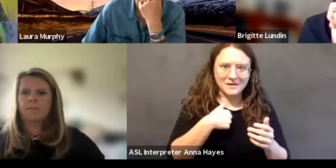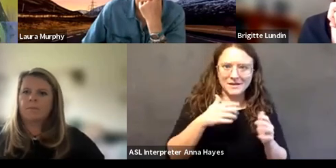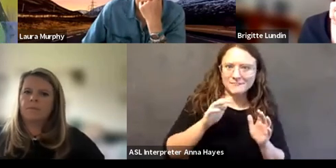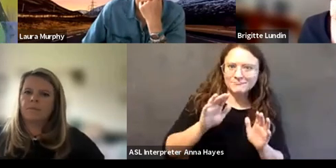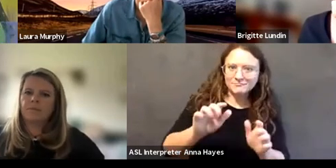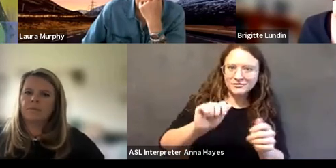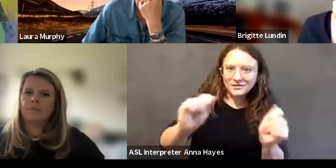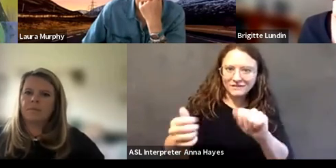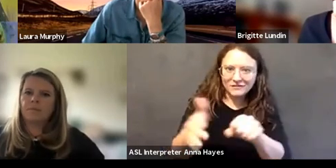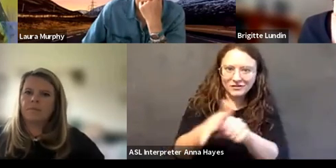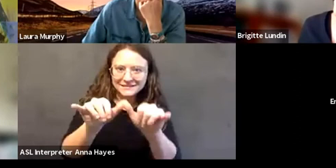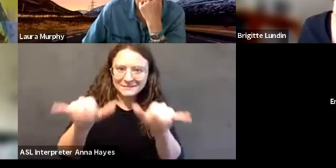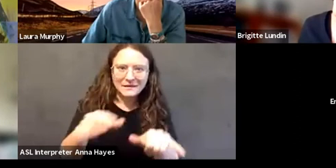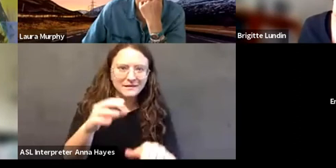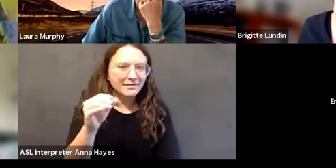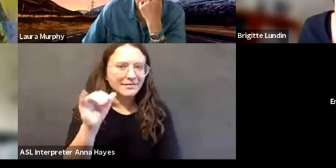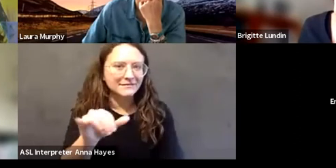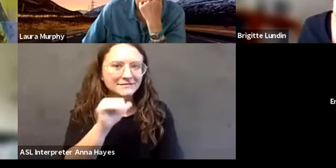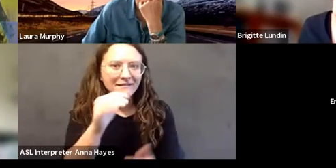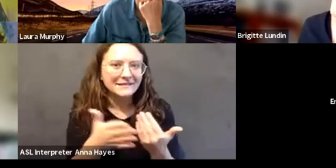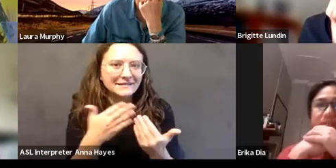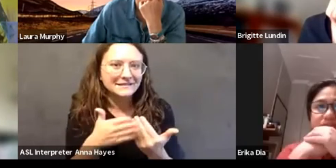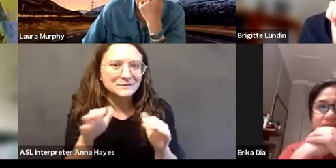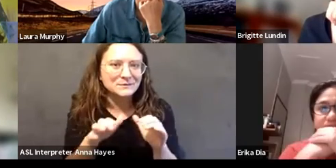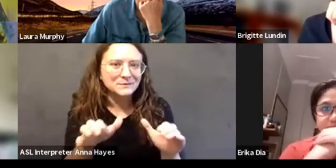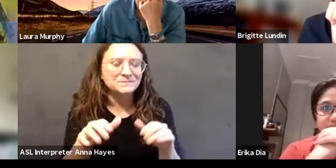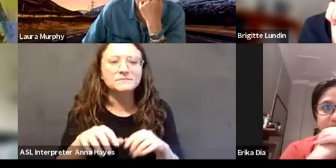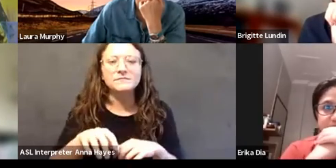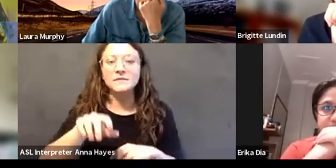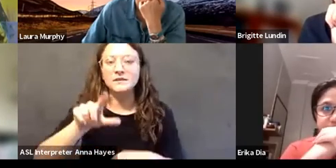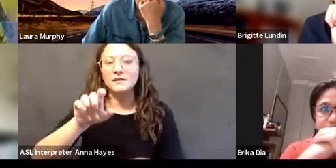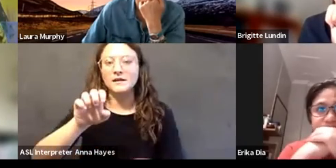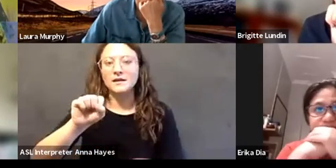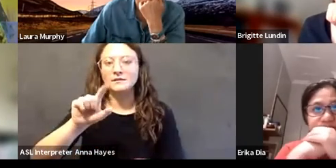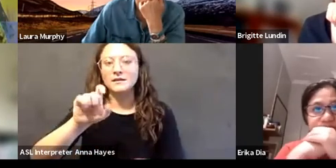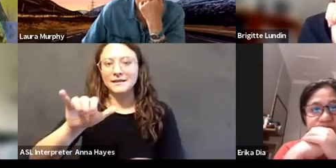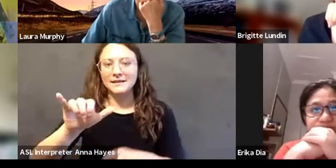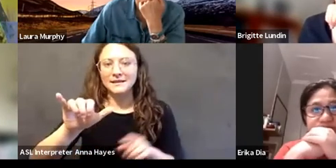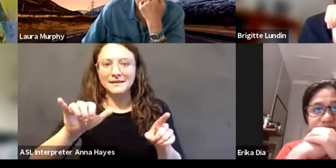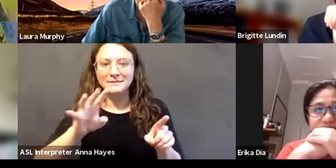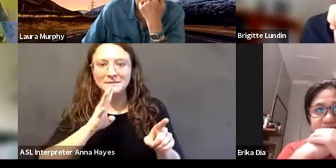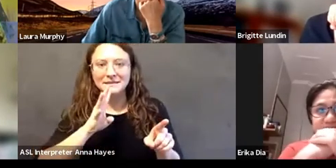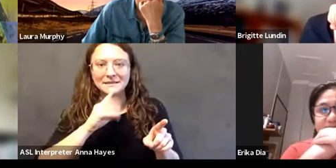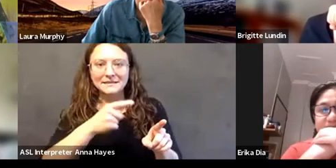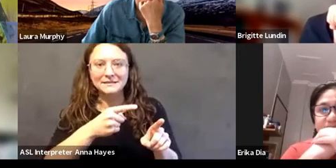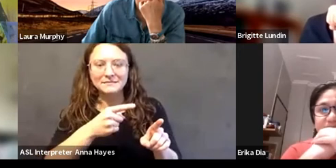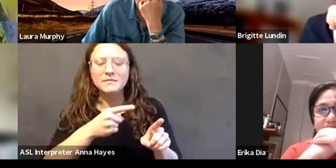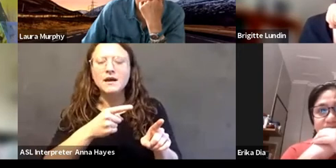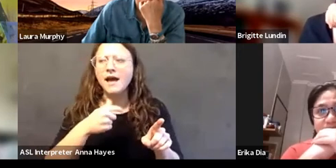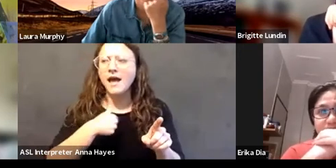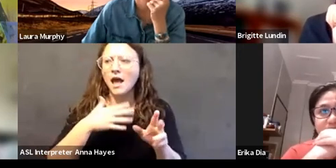right? Yeah. I'm just gonna give like a brief comment you know, one reason